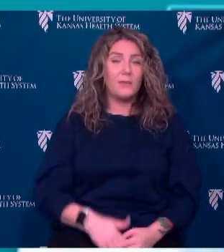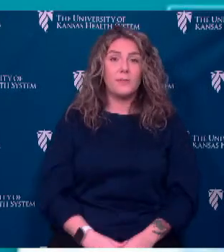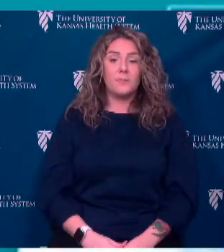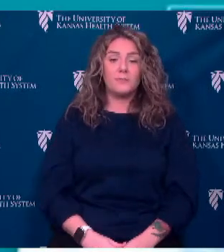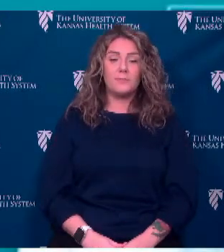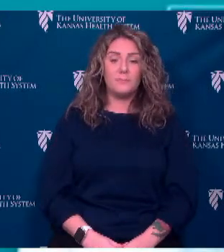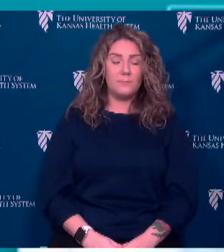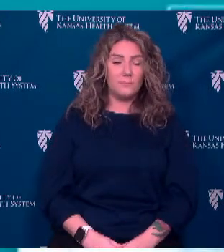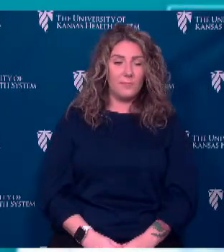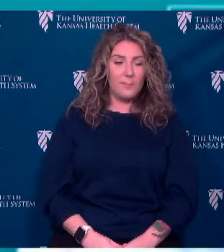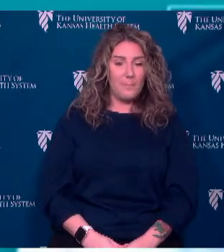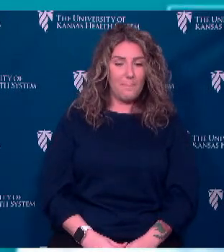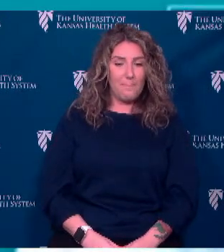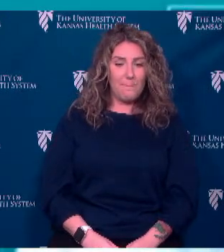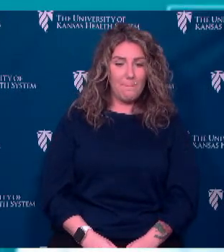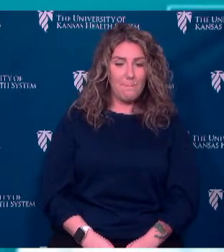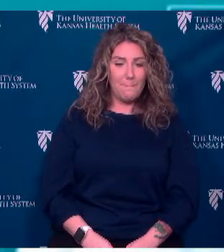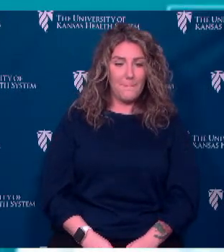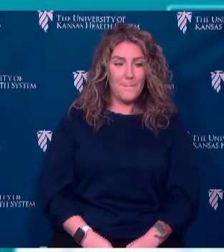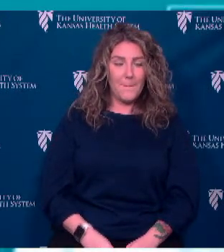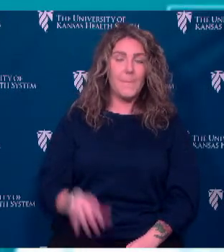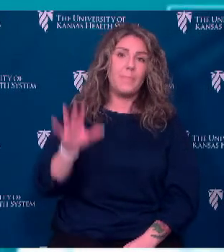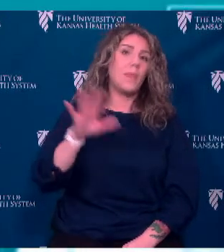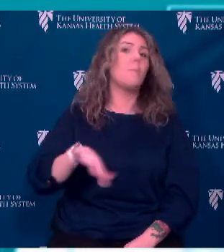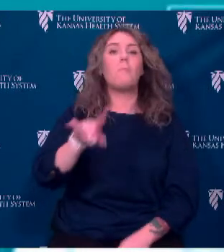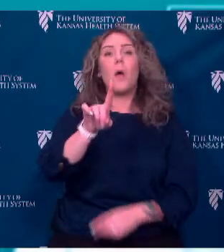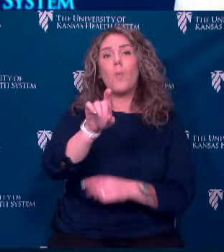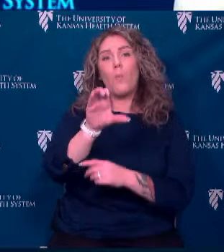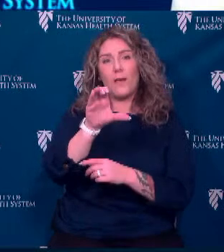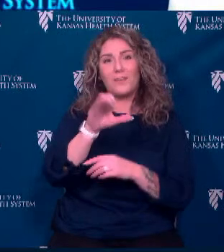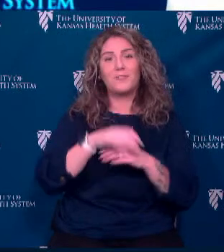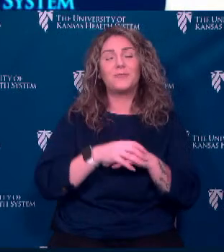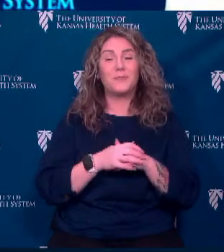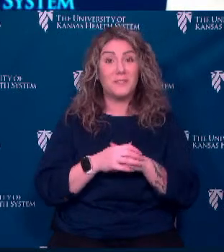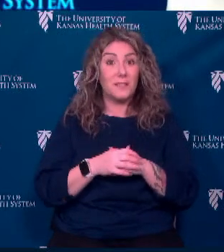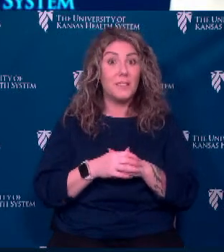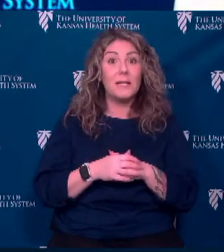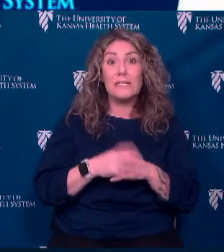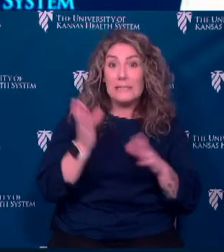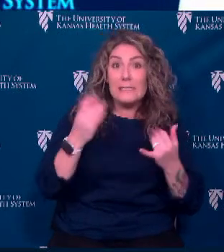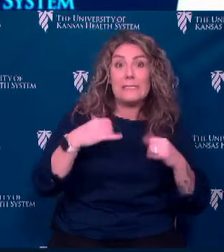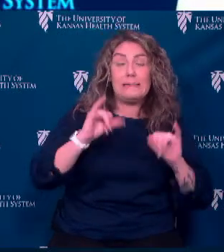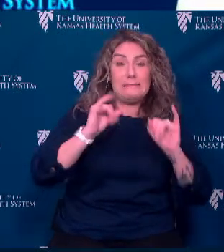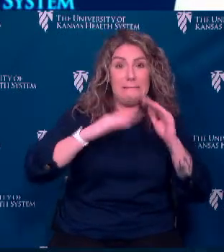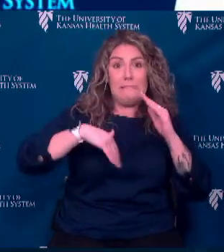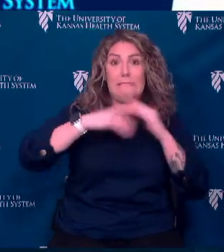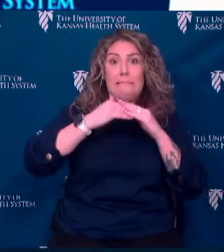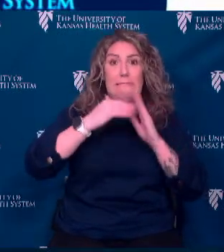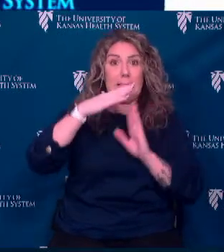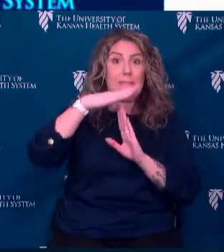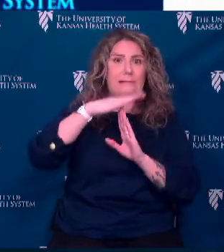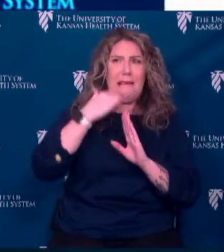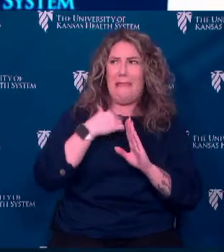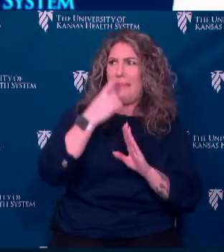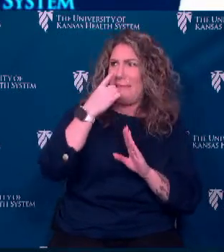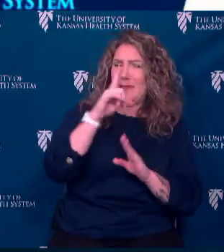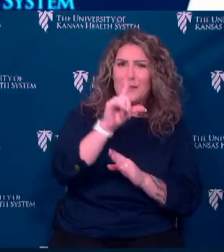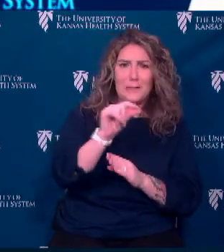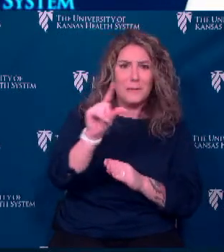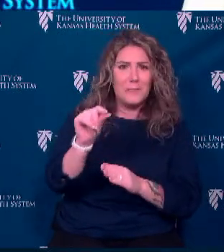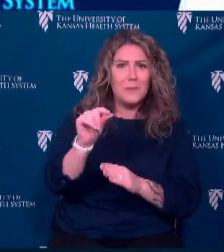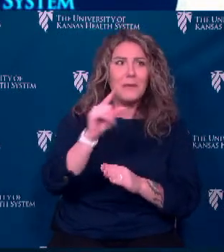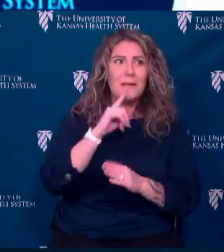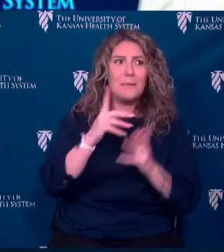It was around 100. Yeah. But we're still at the peak. I'm thinking 2020, not 2021,